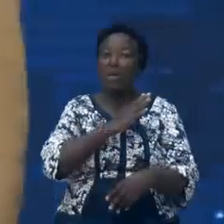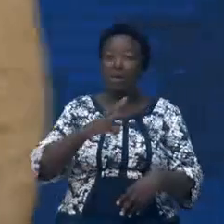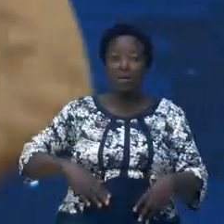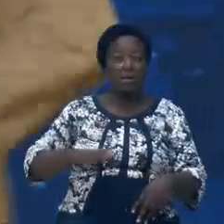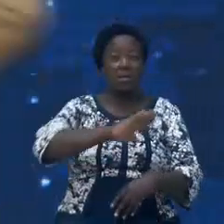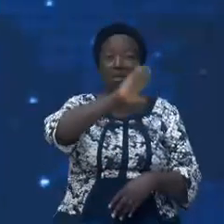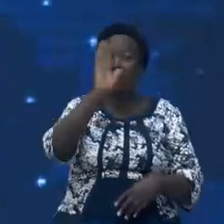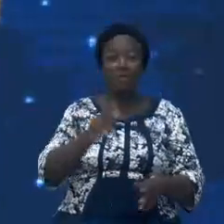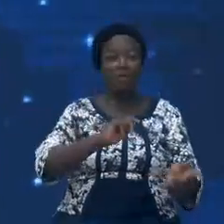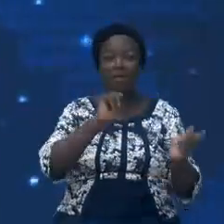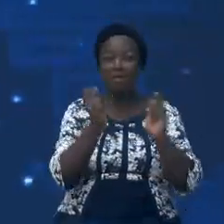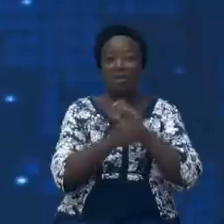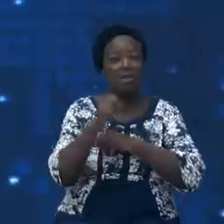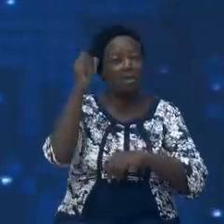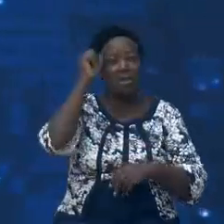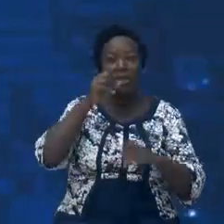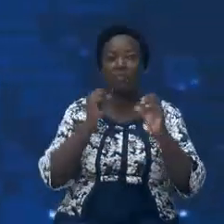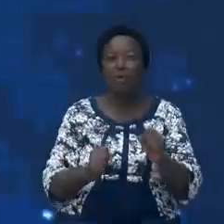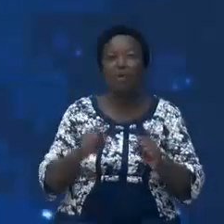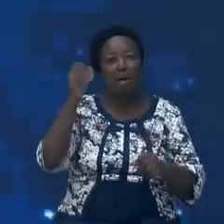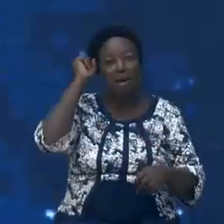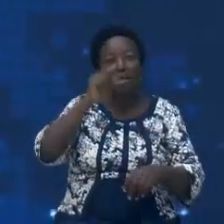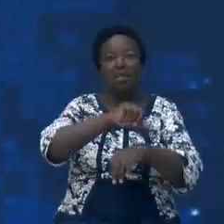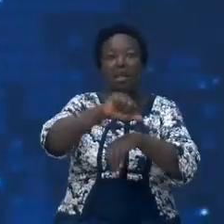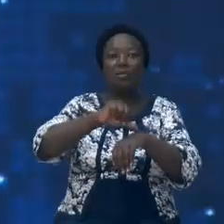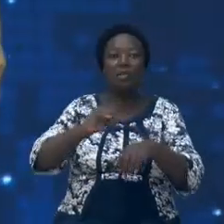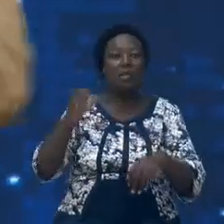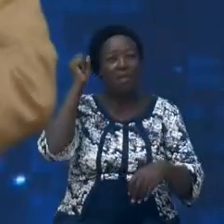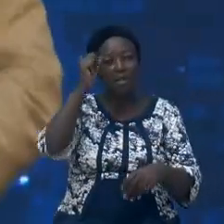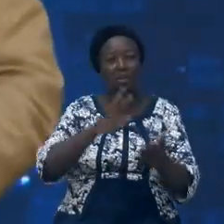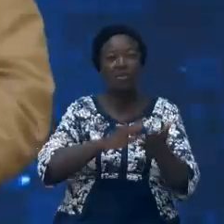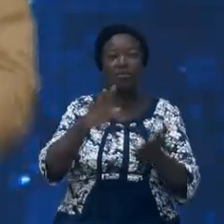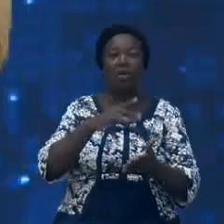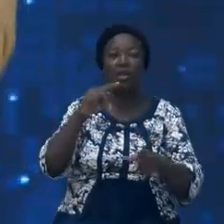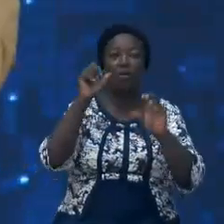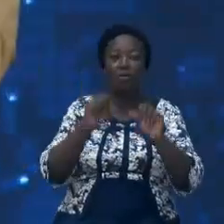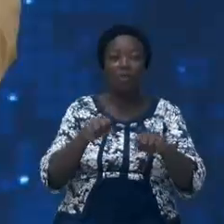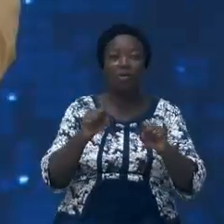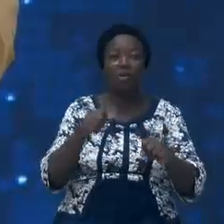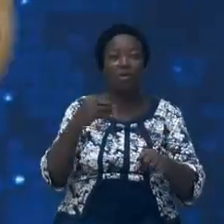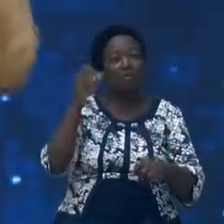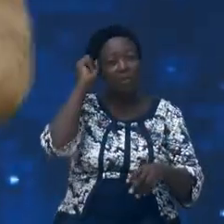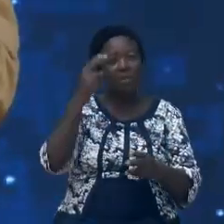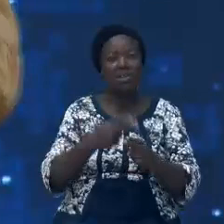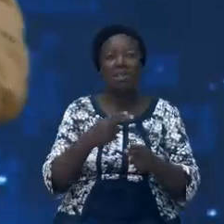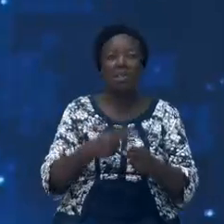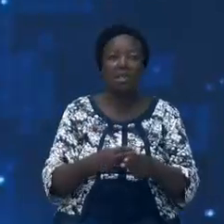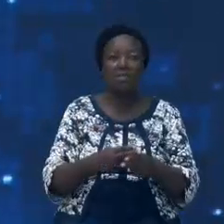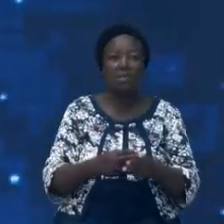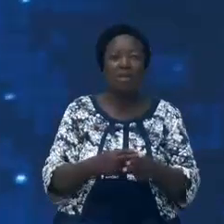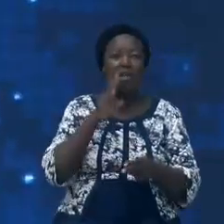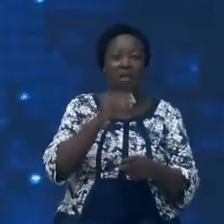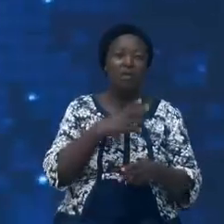next world, Christ never changes. His power, his anointing, his glory,